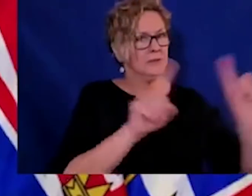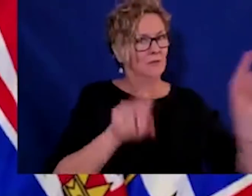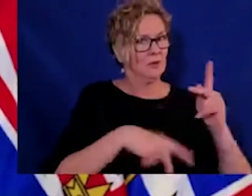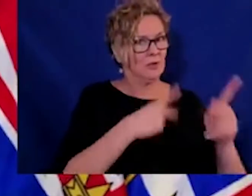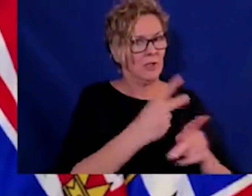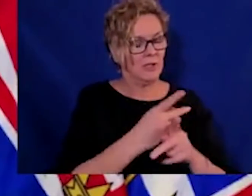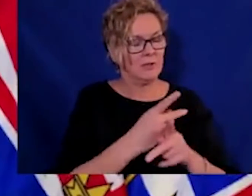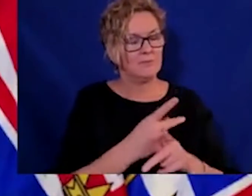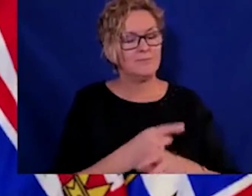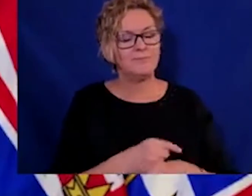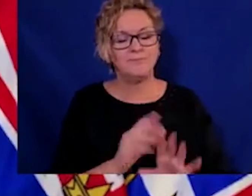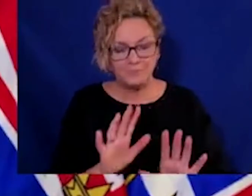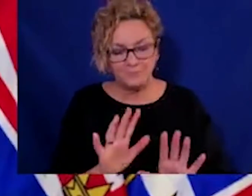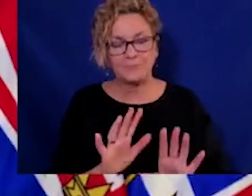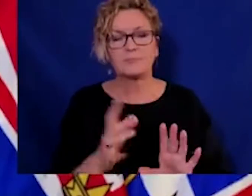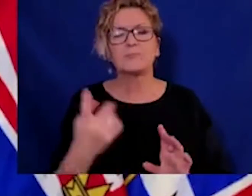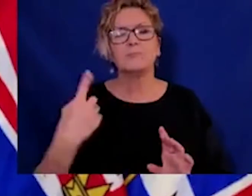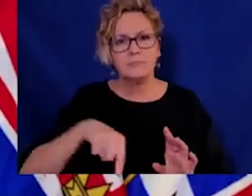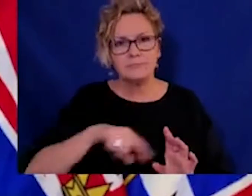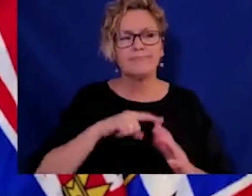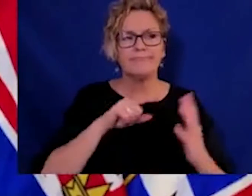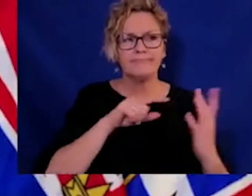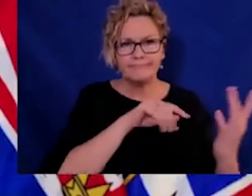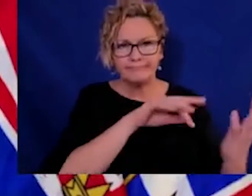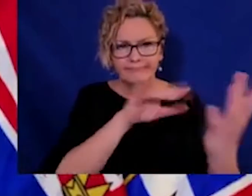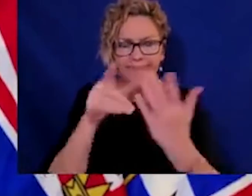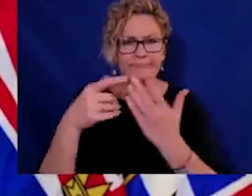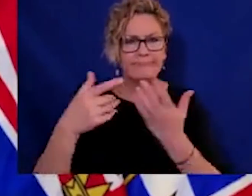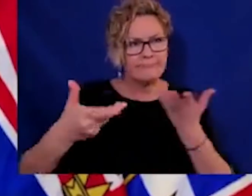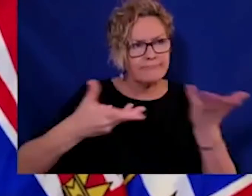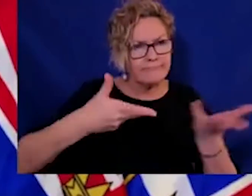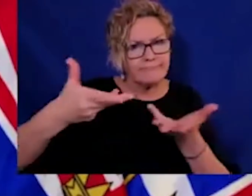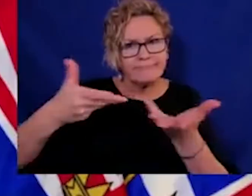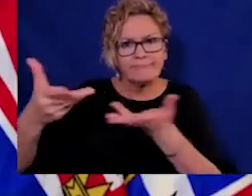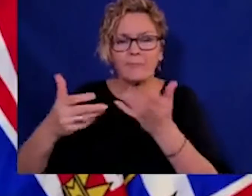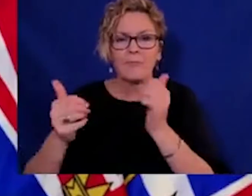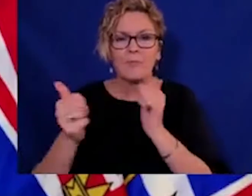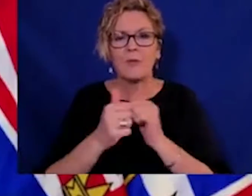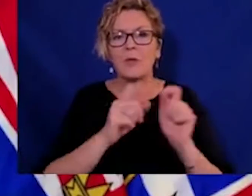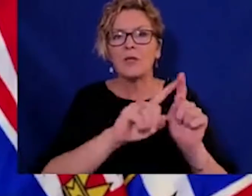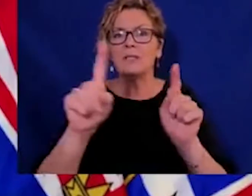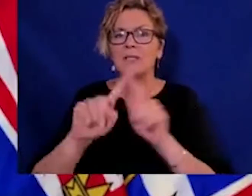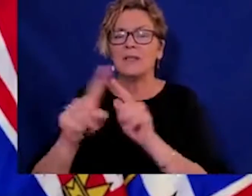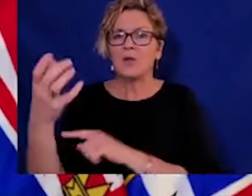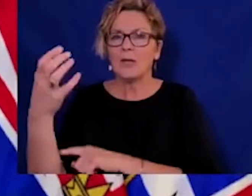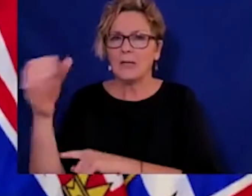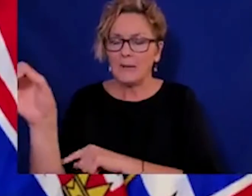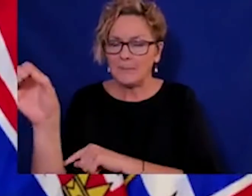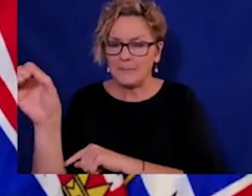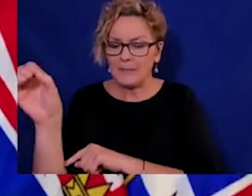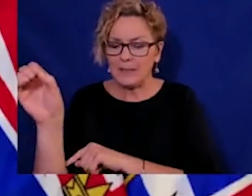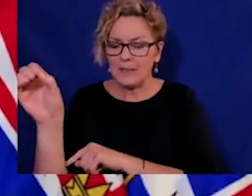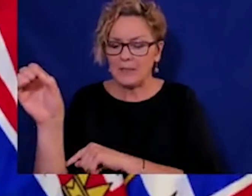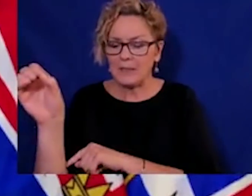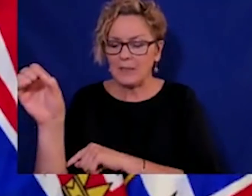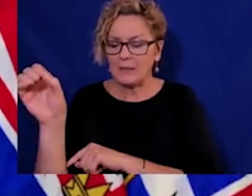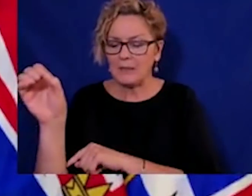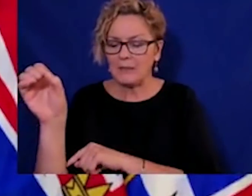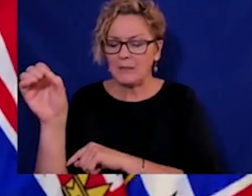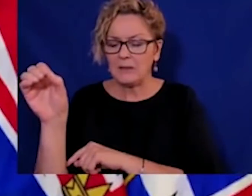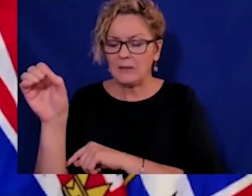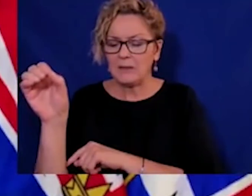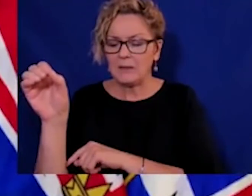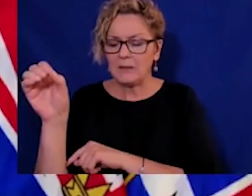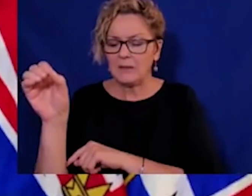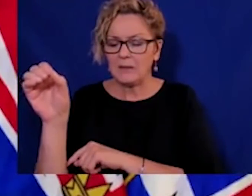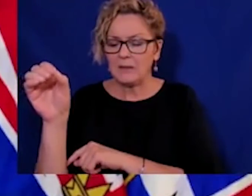The companies that are producing them are hoping to have certified an anterior nasal swab, so